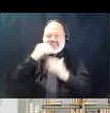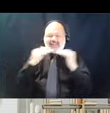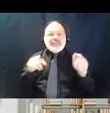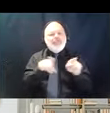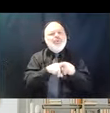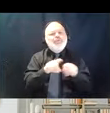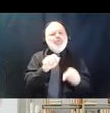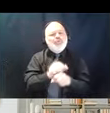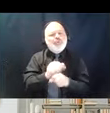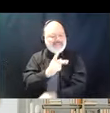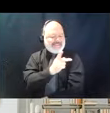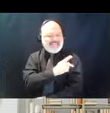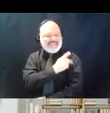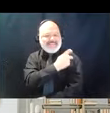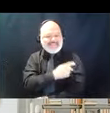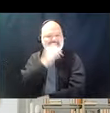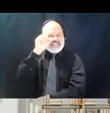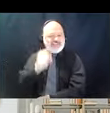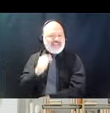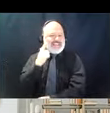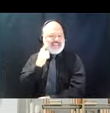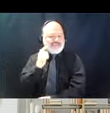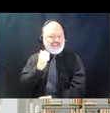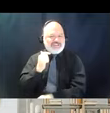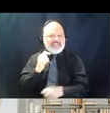address food insecurity in the Southern California region.